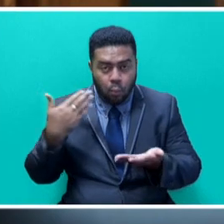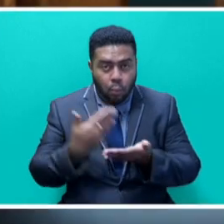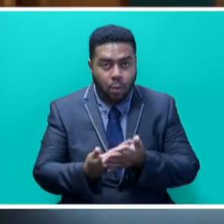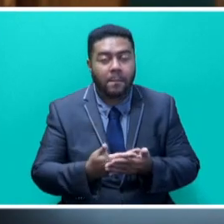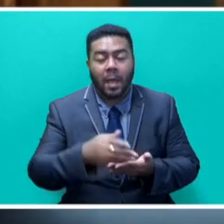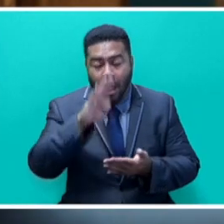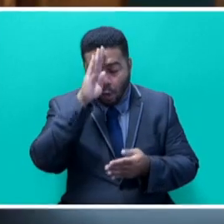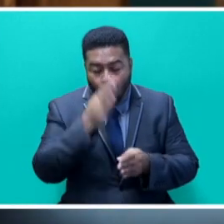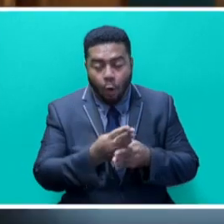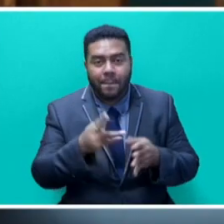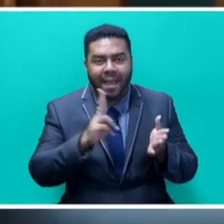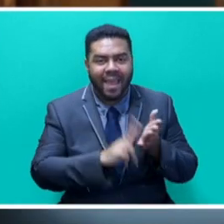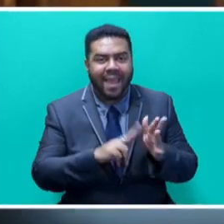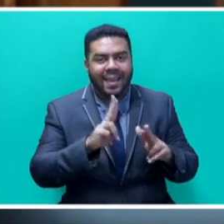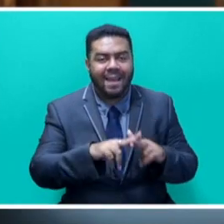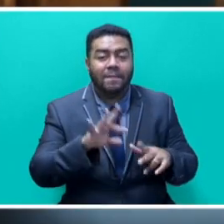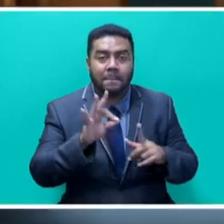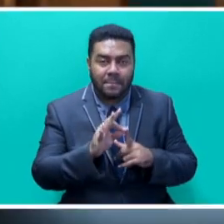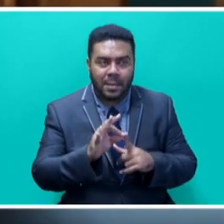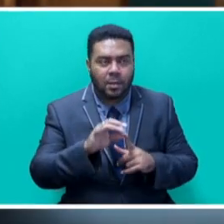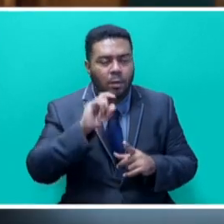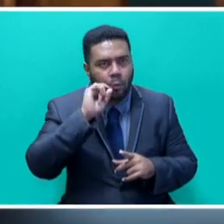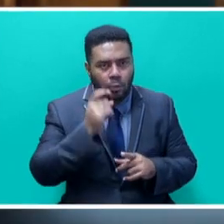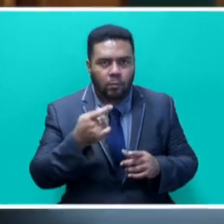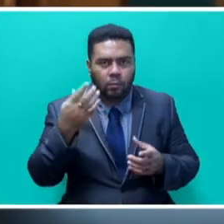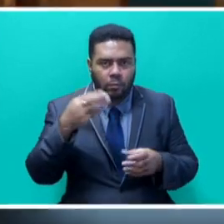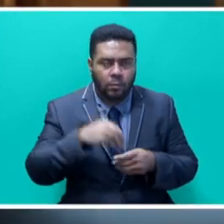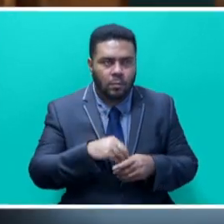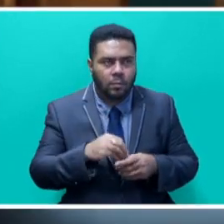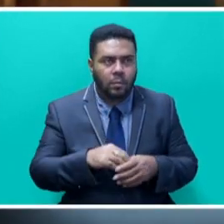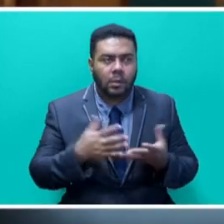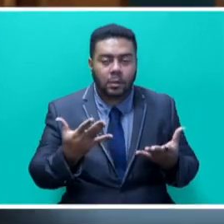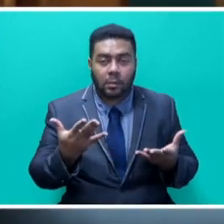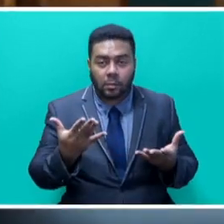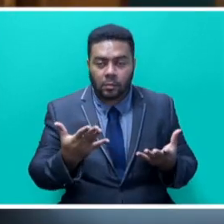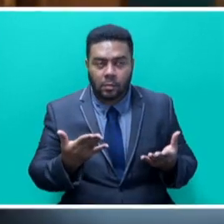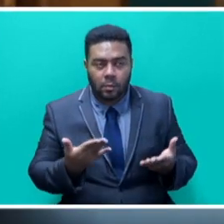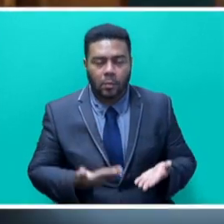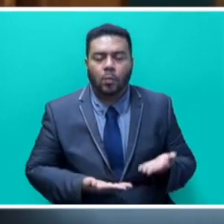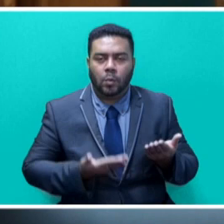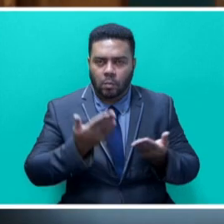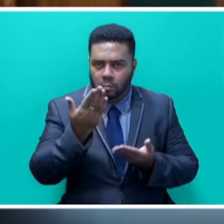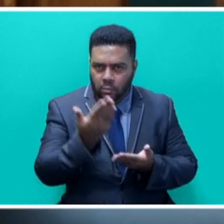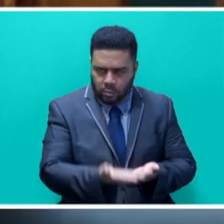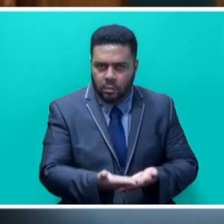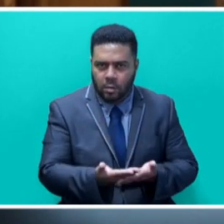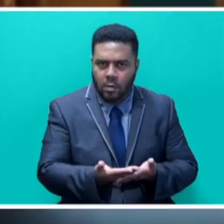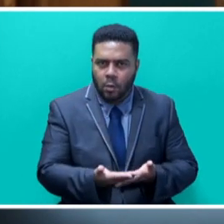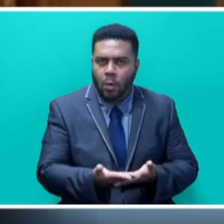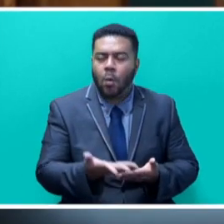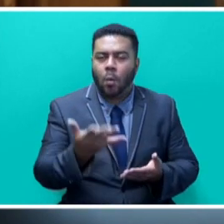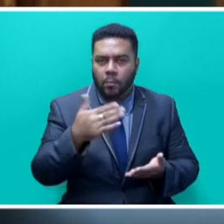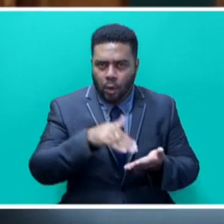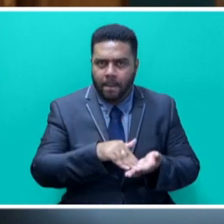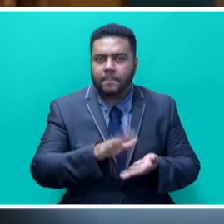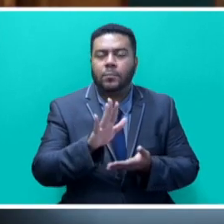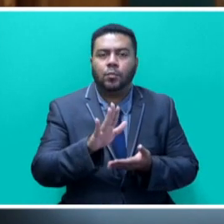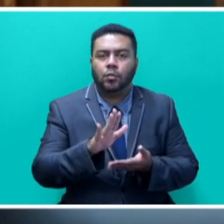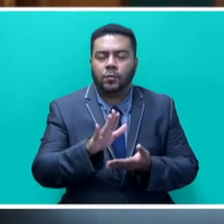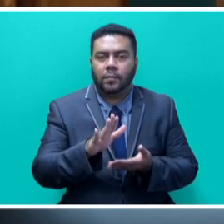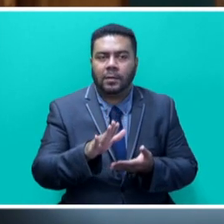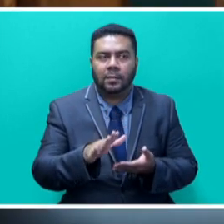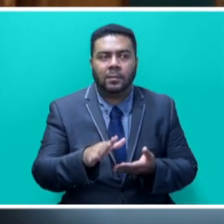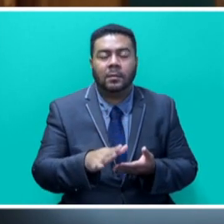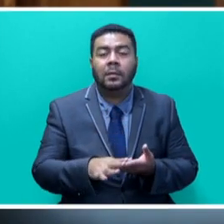in that process, will be tabled this week, and we aim to have it approved as an act of parliament before the next